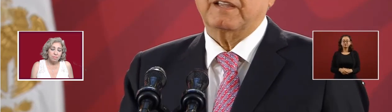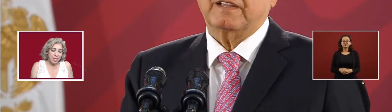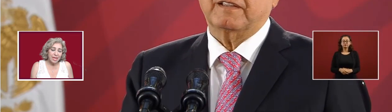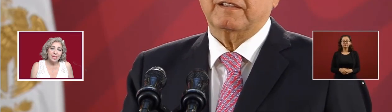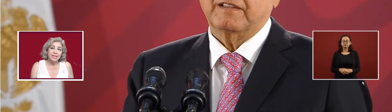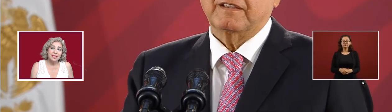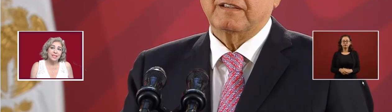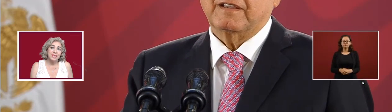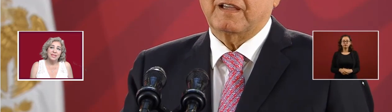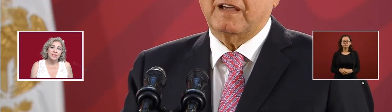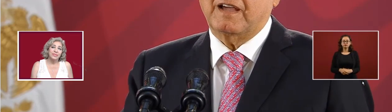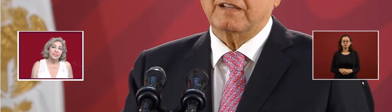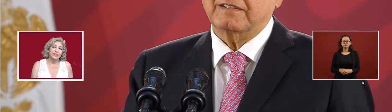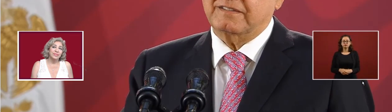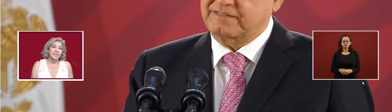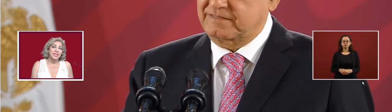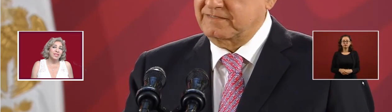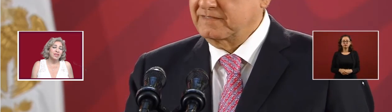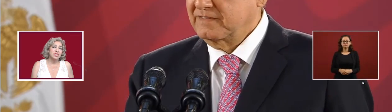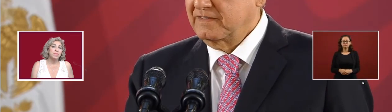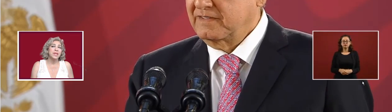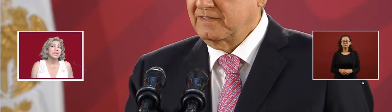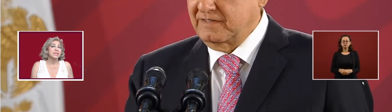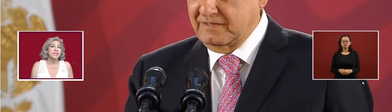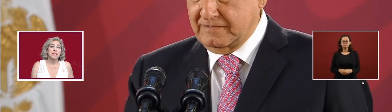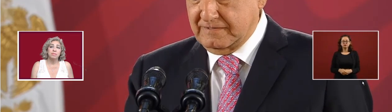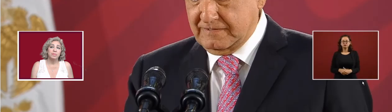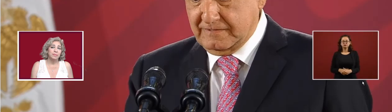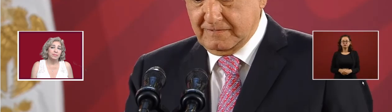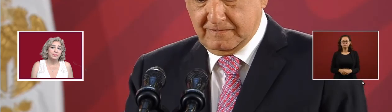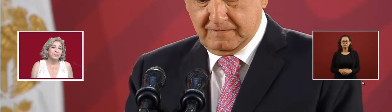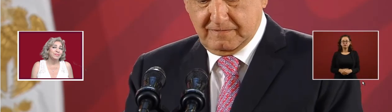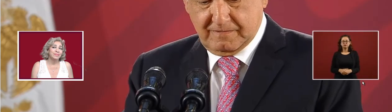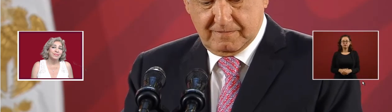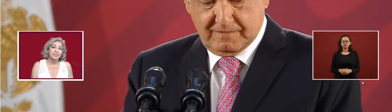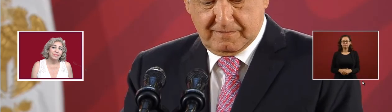because there's been some